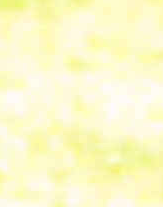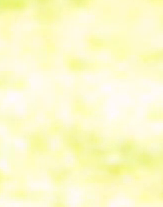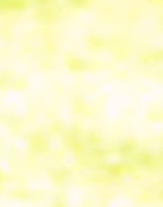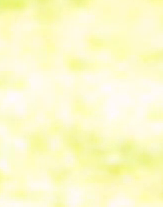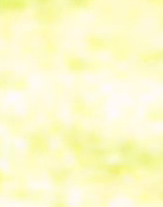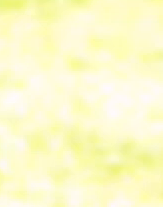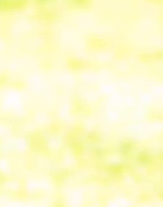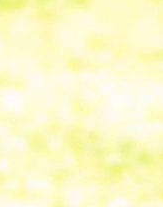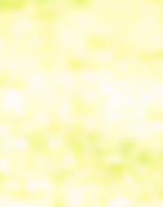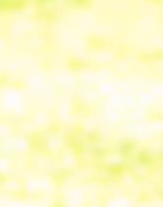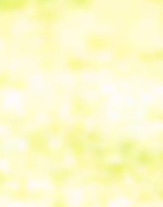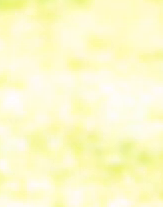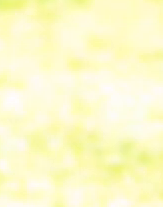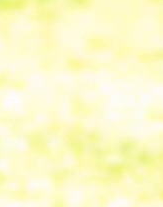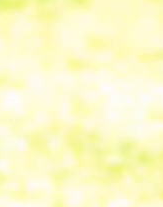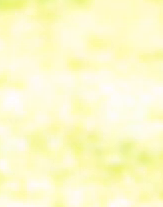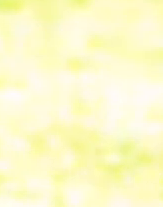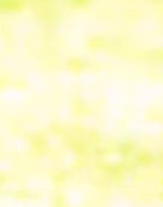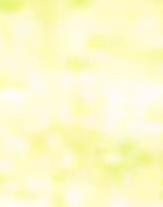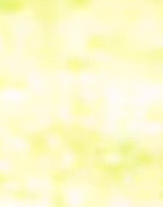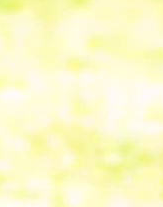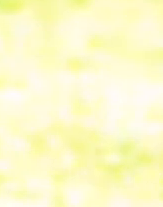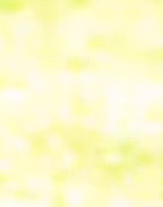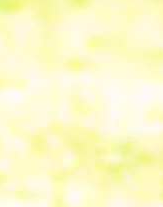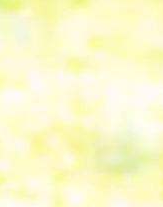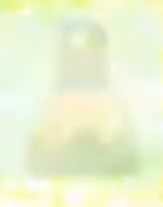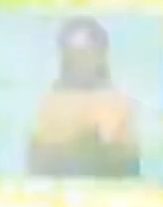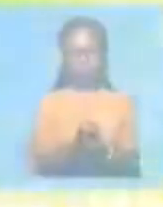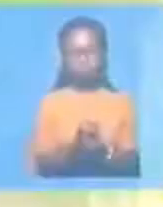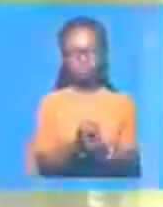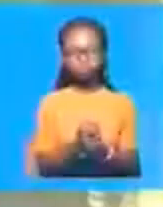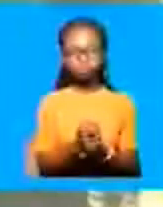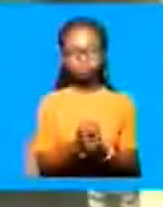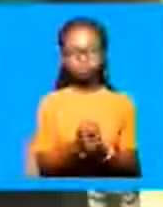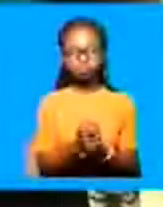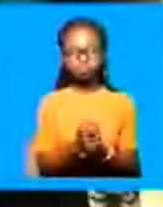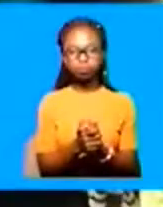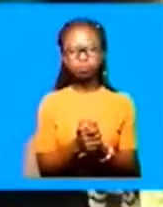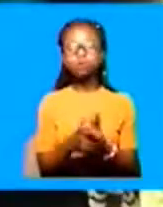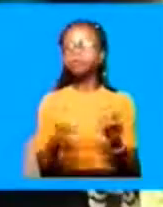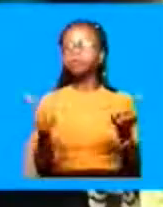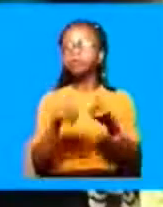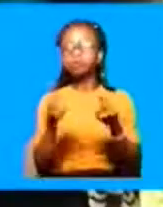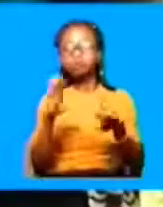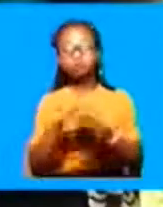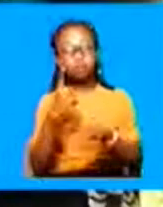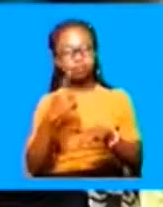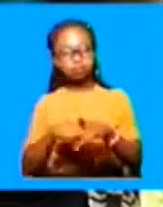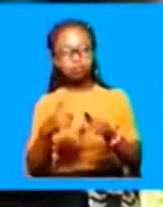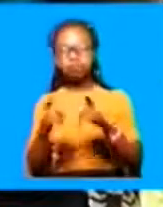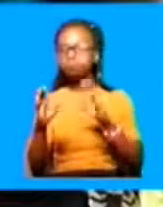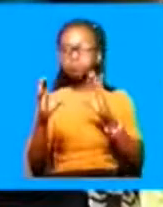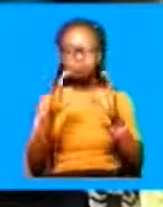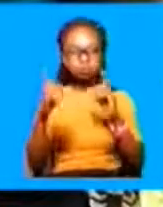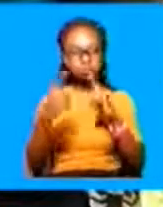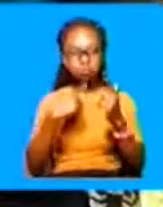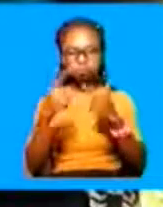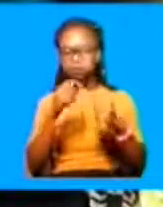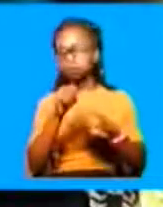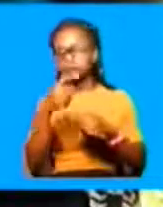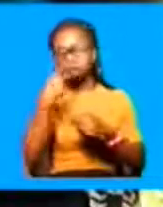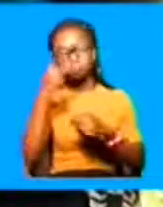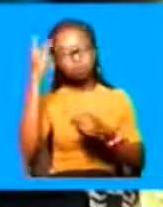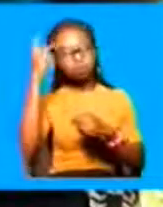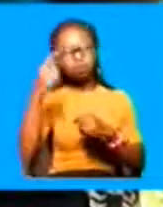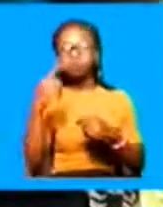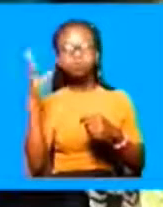Notera e ward kama nabete kuom dweche 2 bang'e nabedo momo. Bende ne wayudo thuolo mar wuoyo kod janyuol manigi nyathino ero